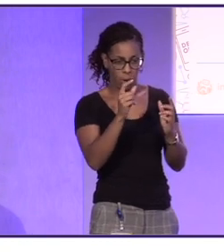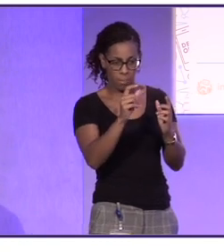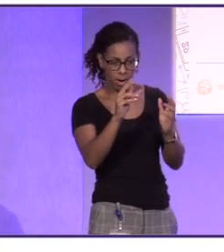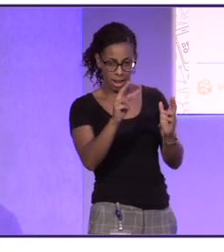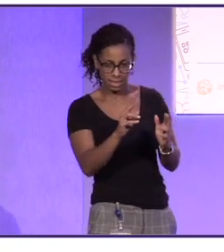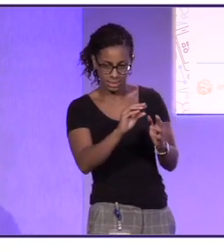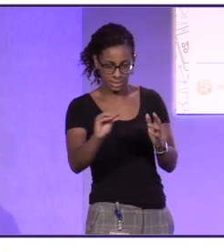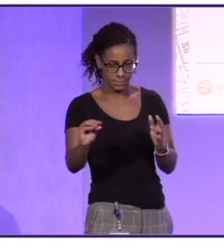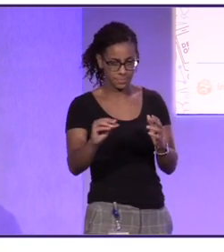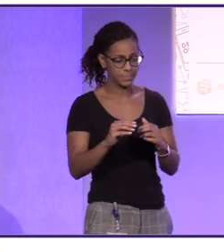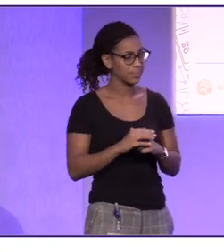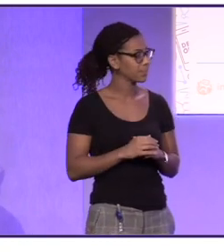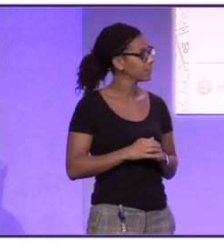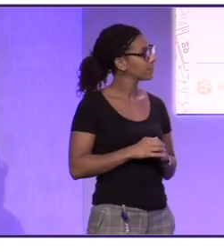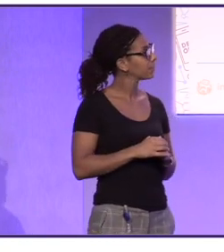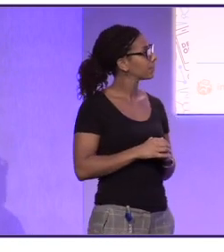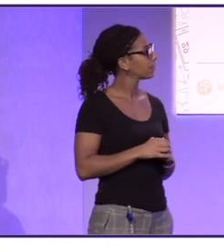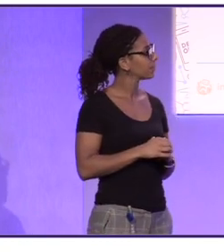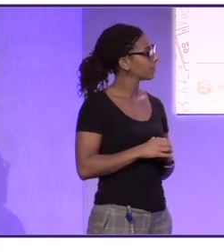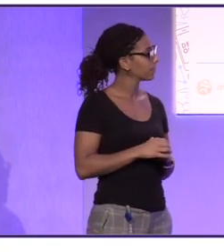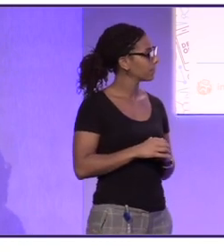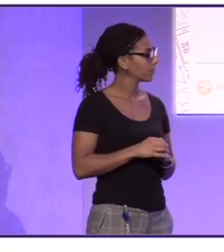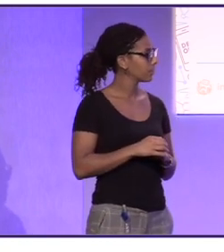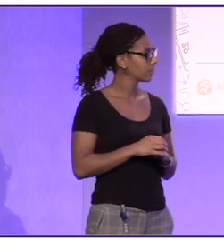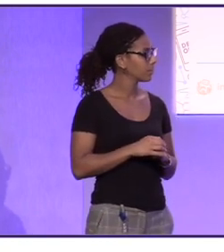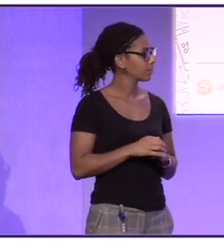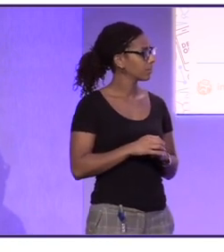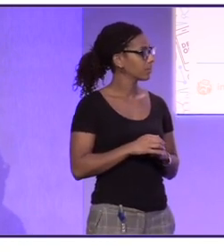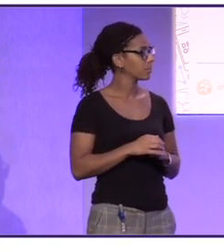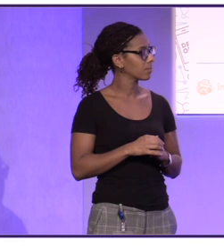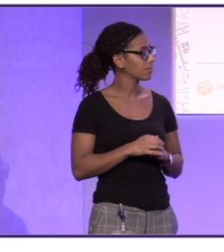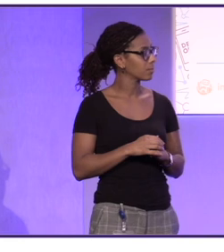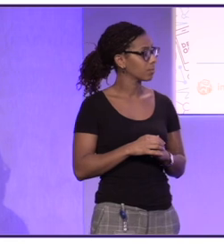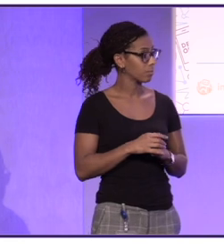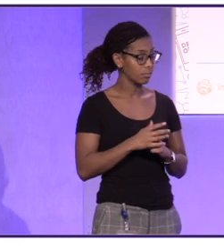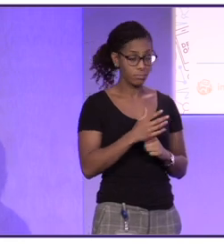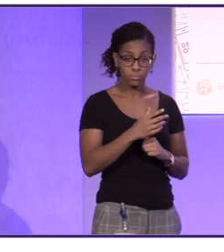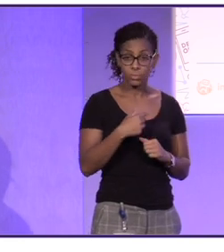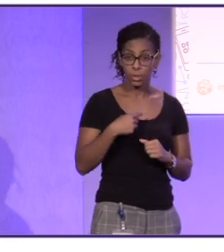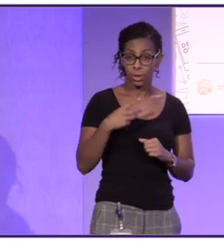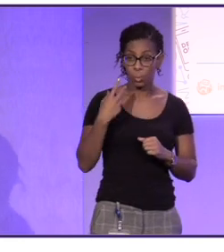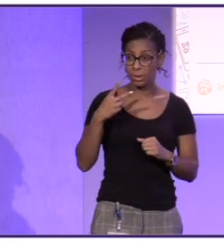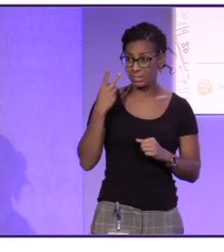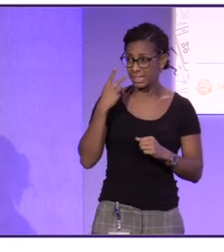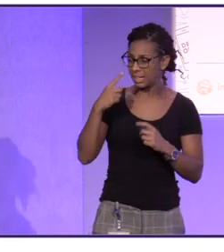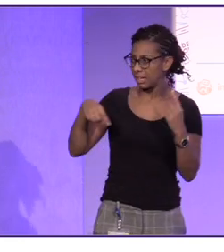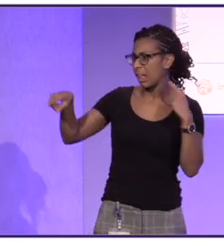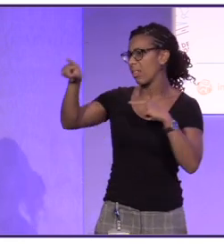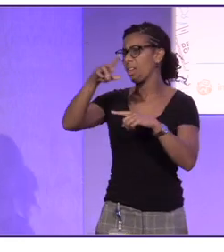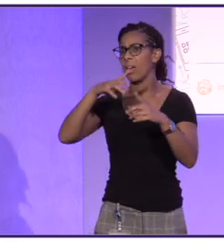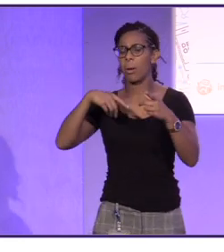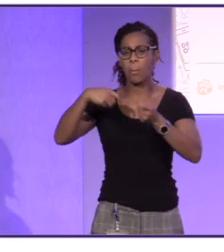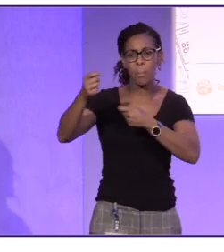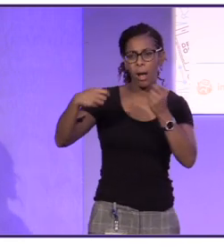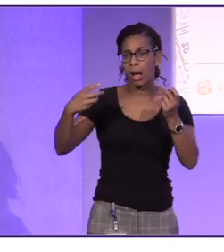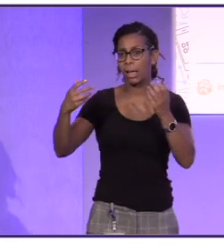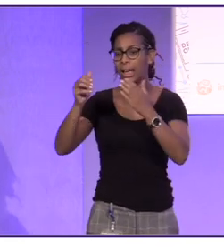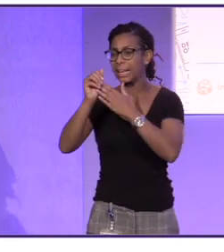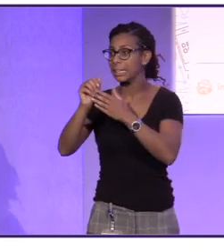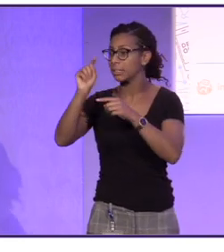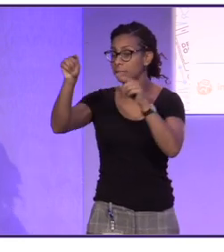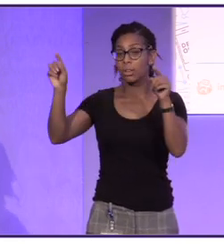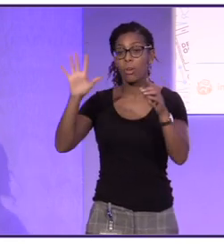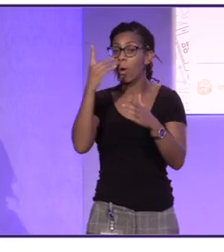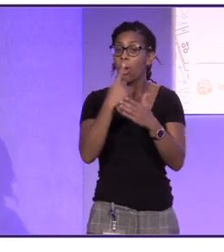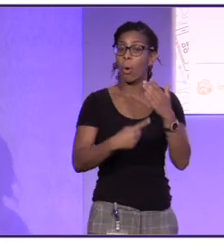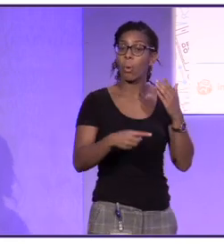And this, again, this is something that we've seen with our clients, with market leaders, and not just with